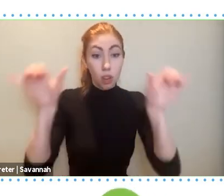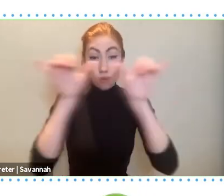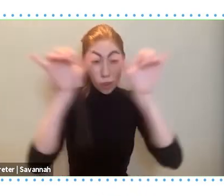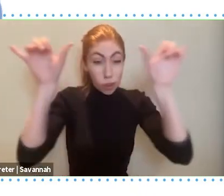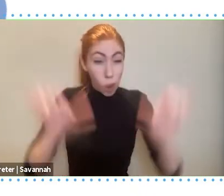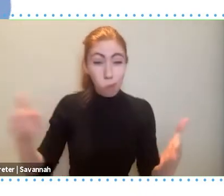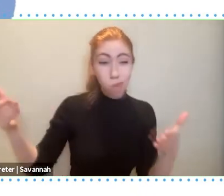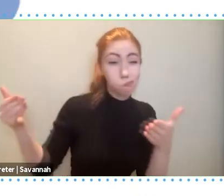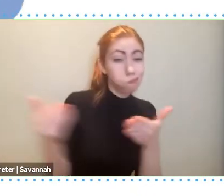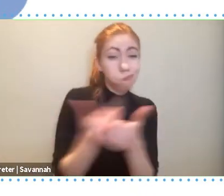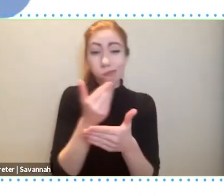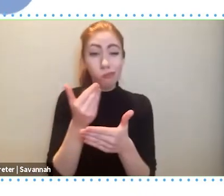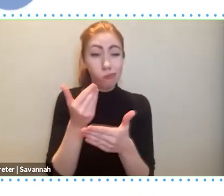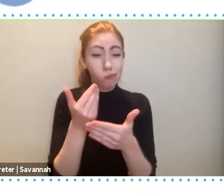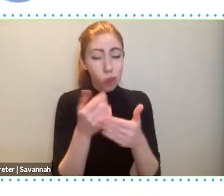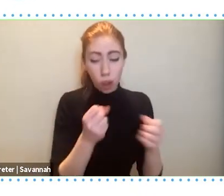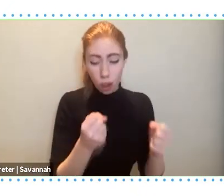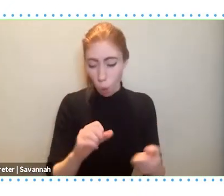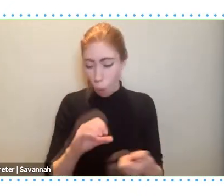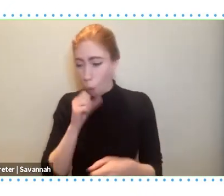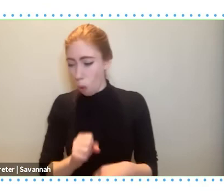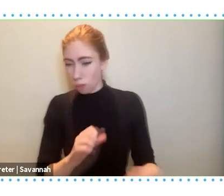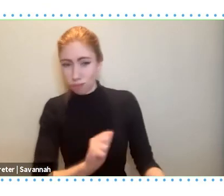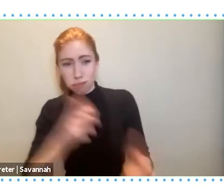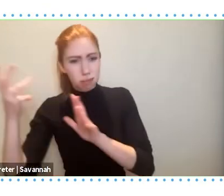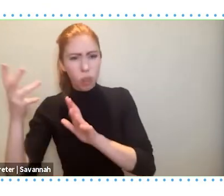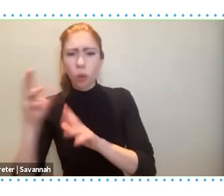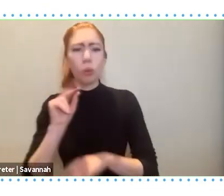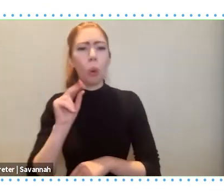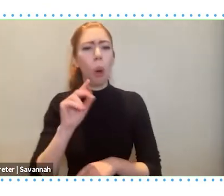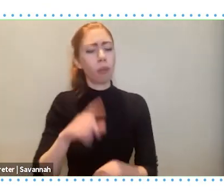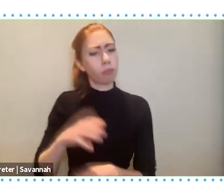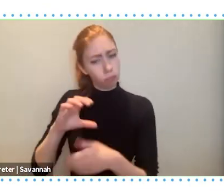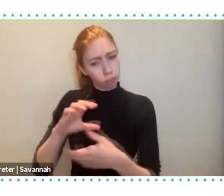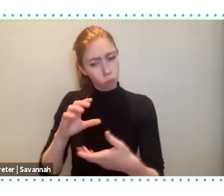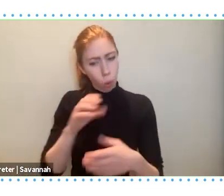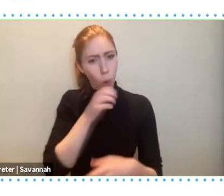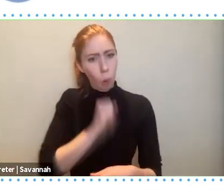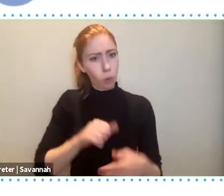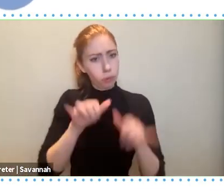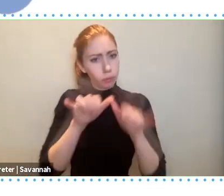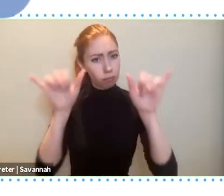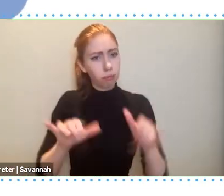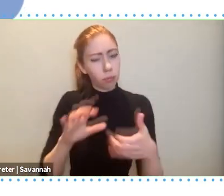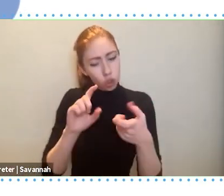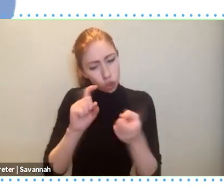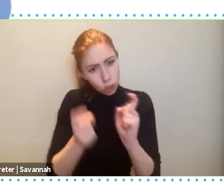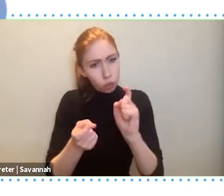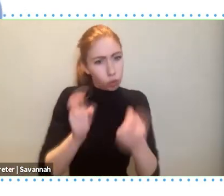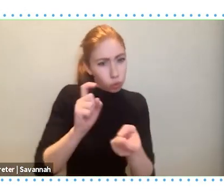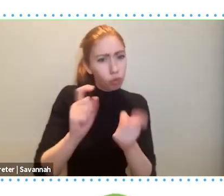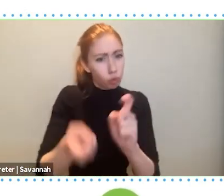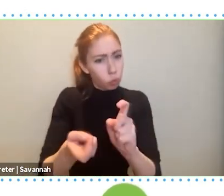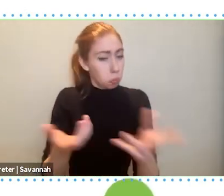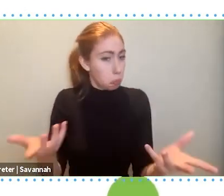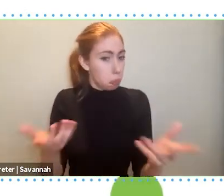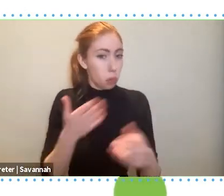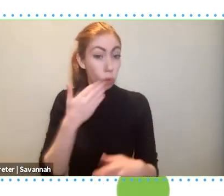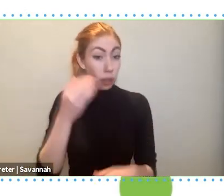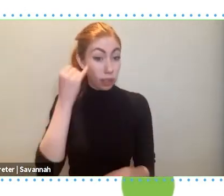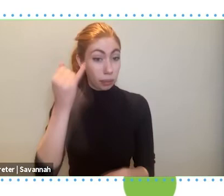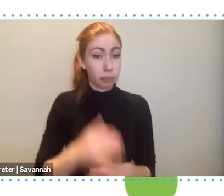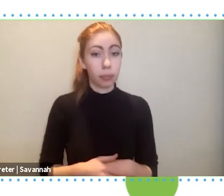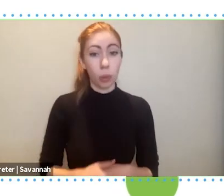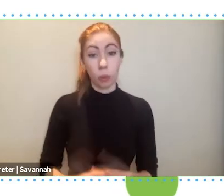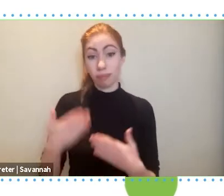together. So I'll put that out as my last call to everybody. And thank you, Jeanne and Shawn, for